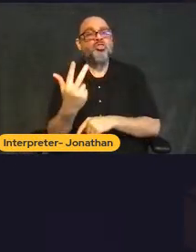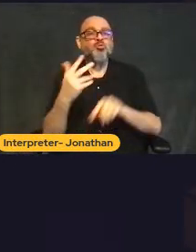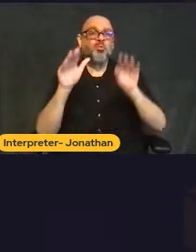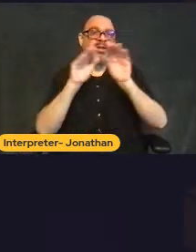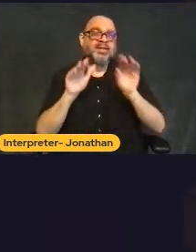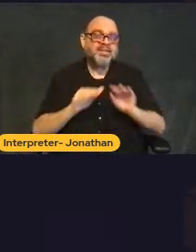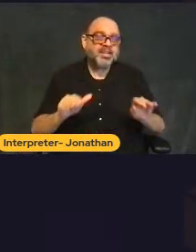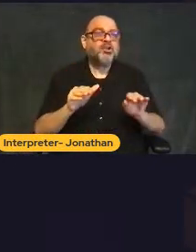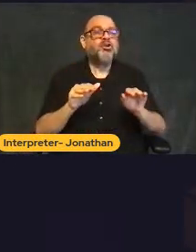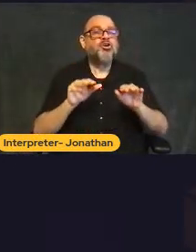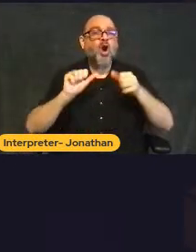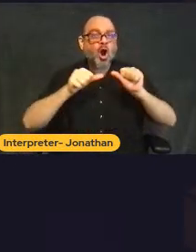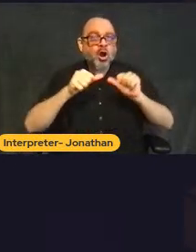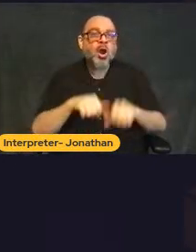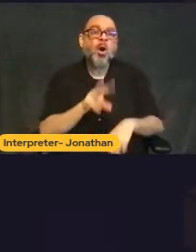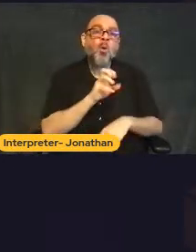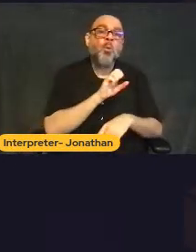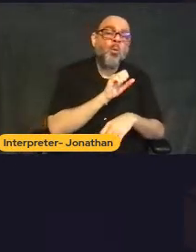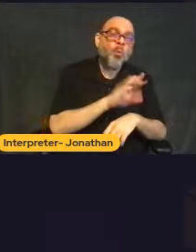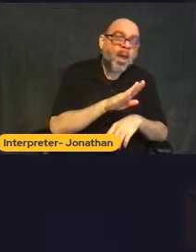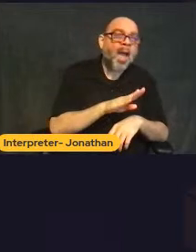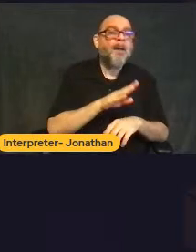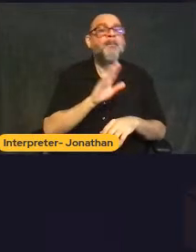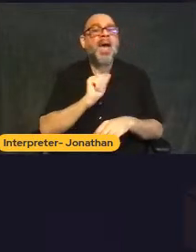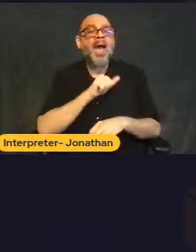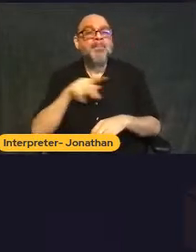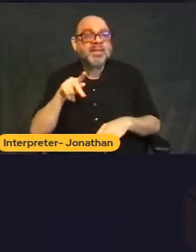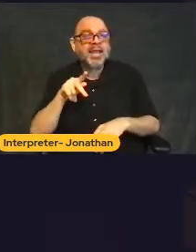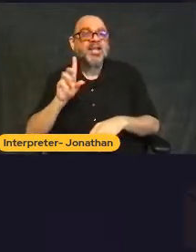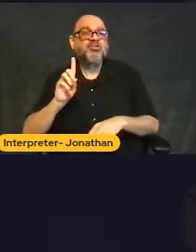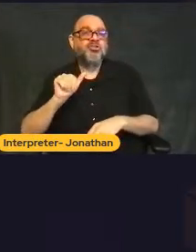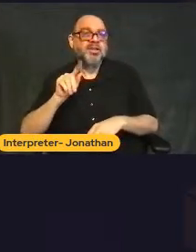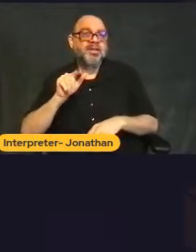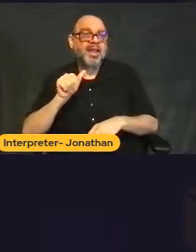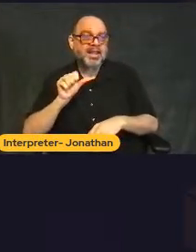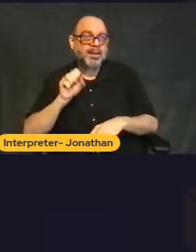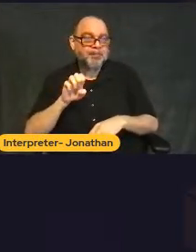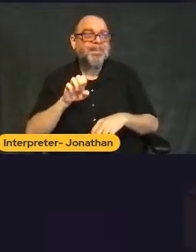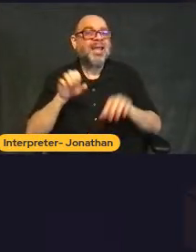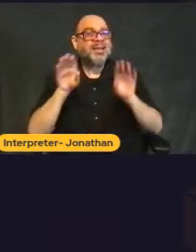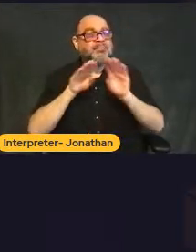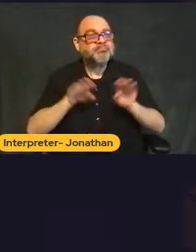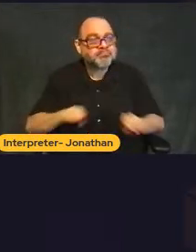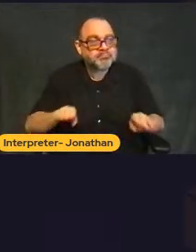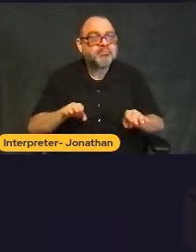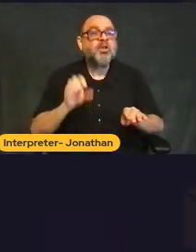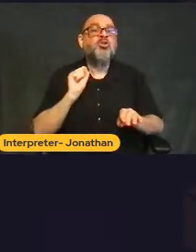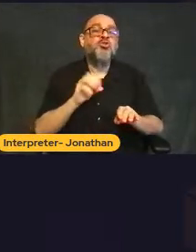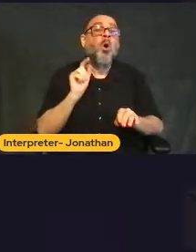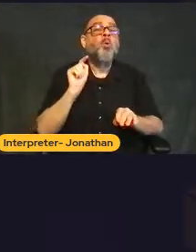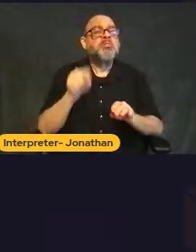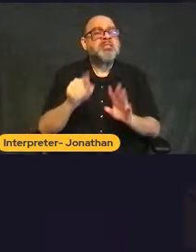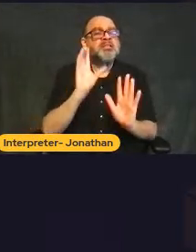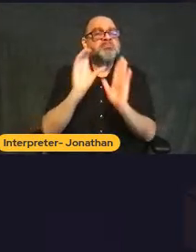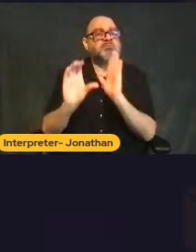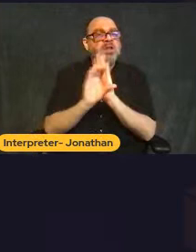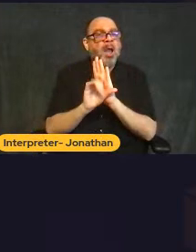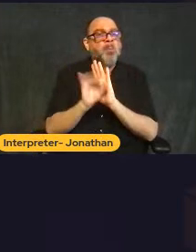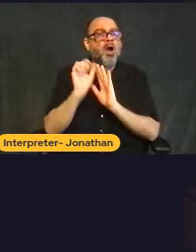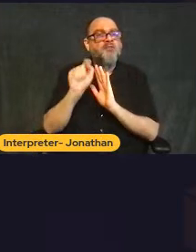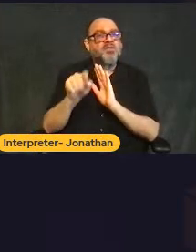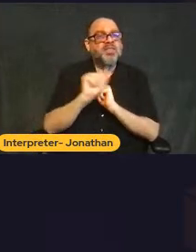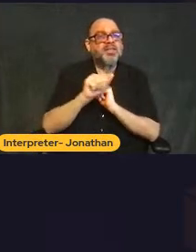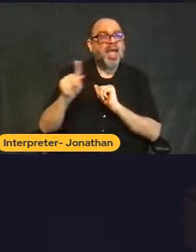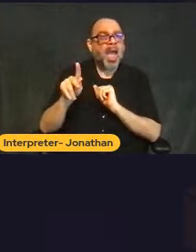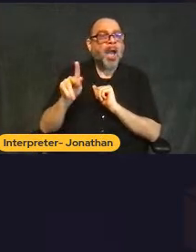web, database, and application layers. And this is the default diagram of this application. So that's what you